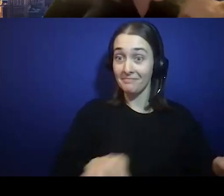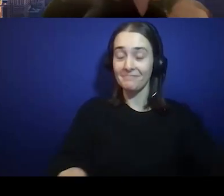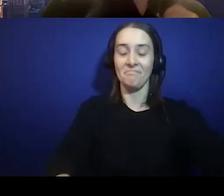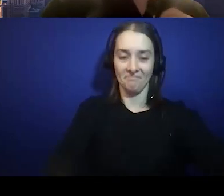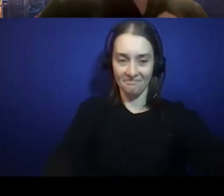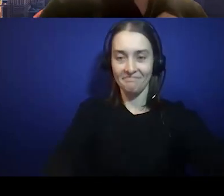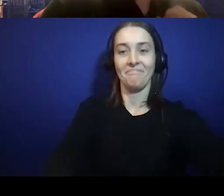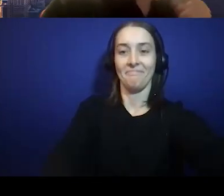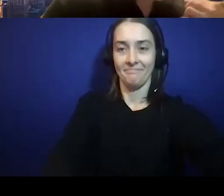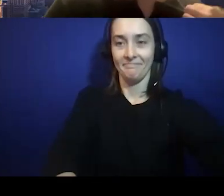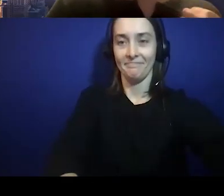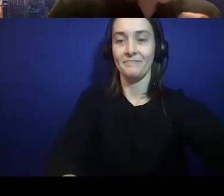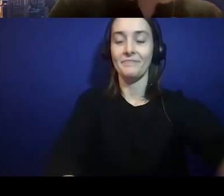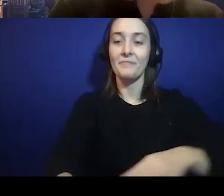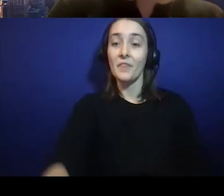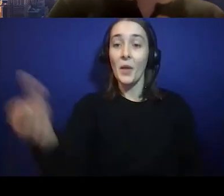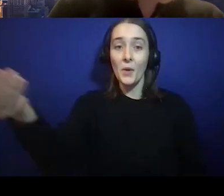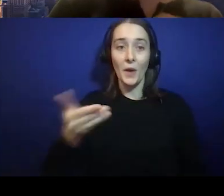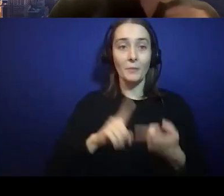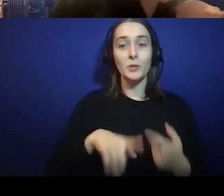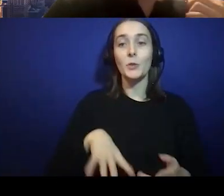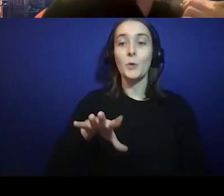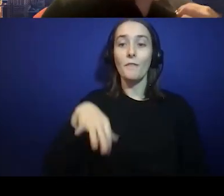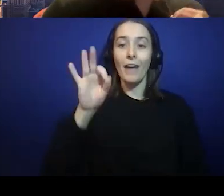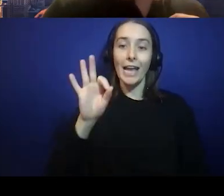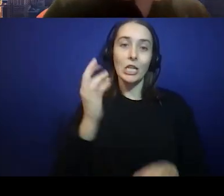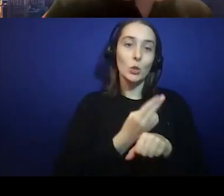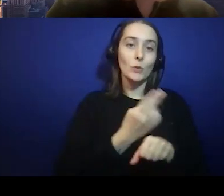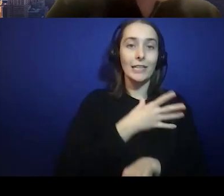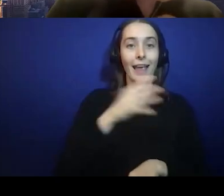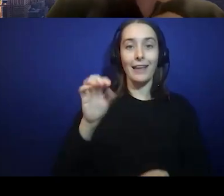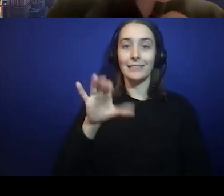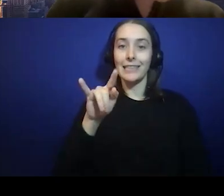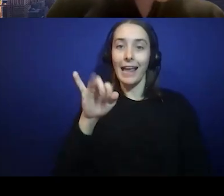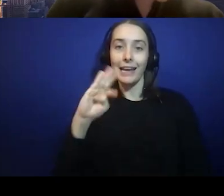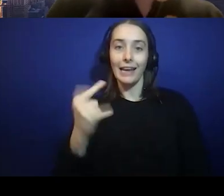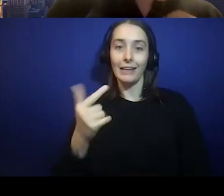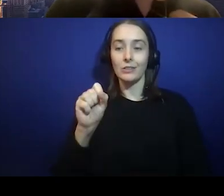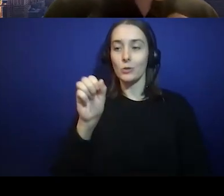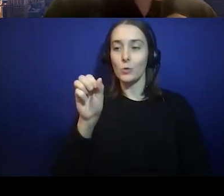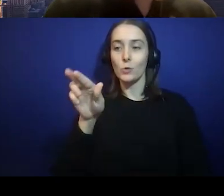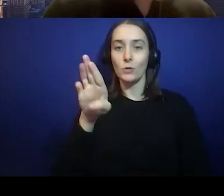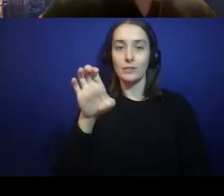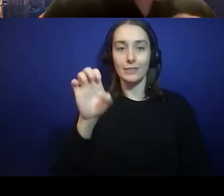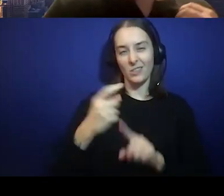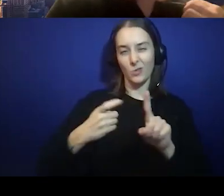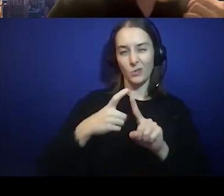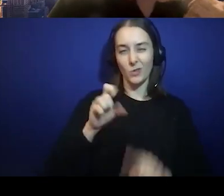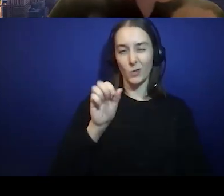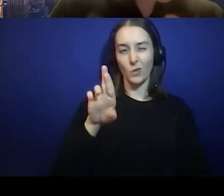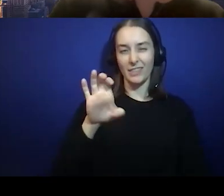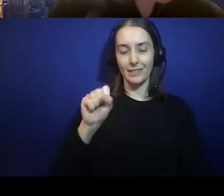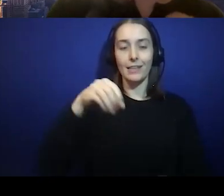All right. Welcome to Finding, Using, and Citing Sources in APA Style. During this live webinar, we are going to teach you